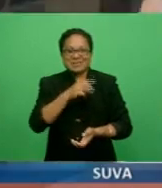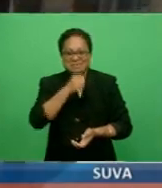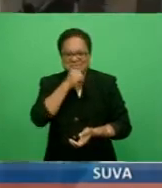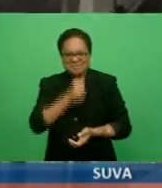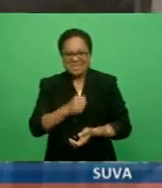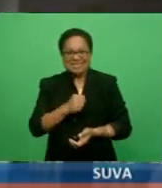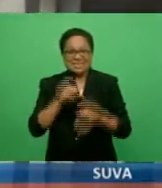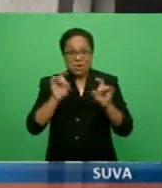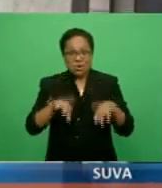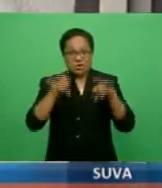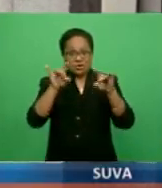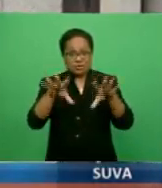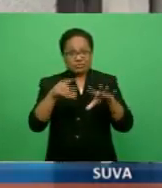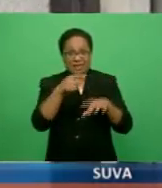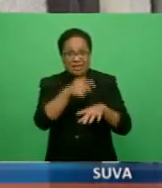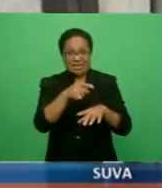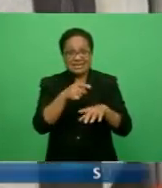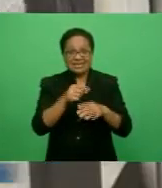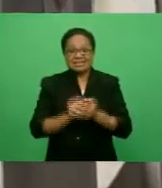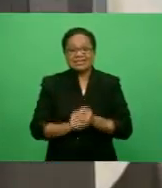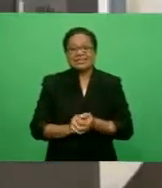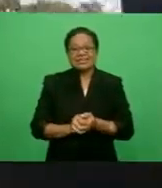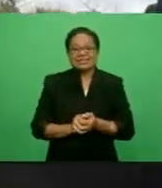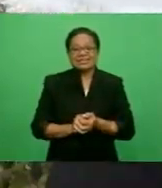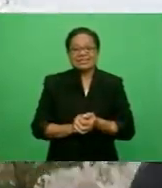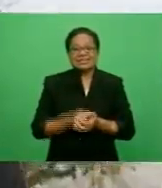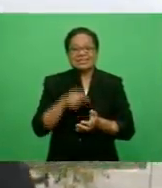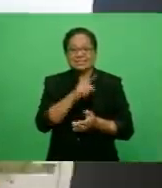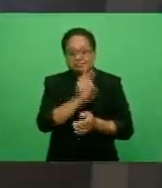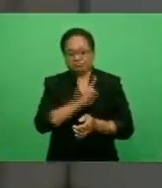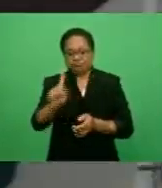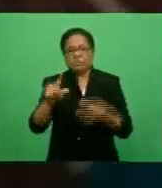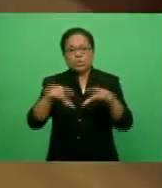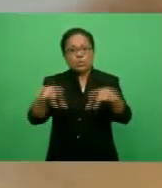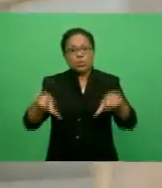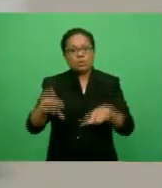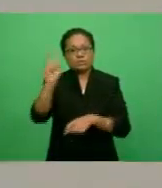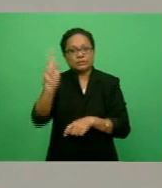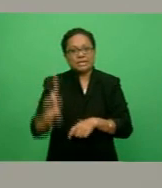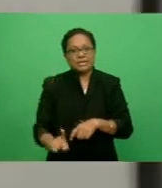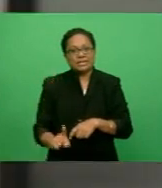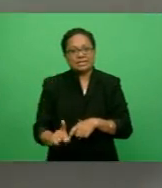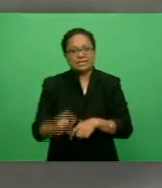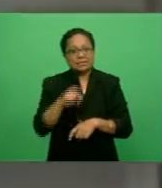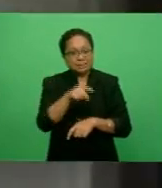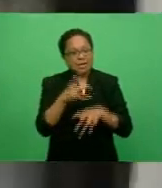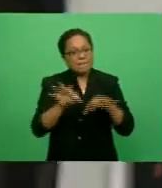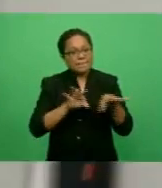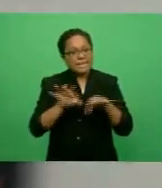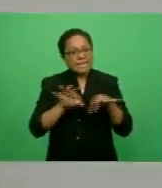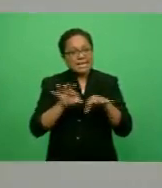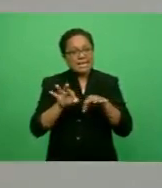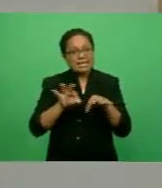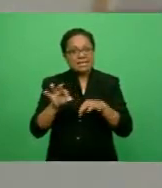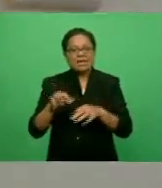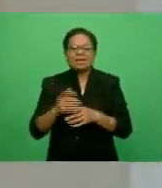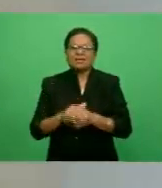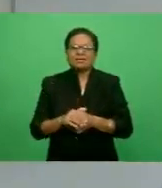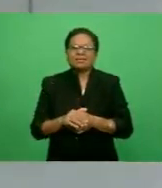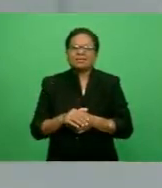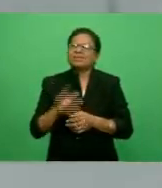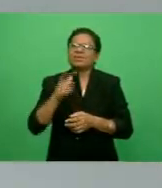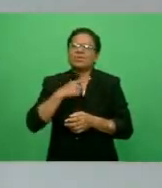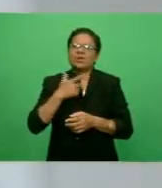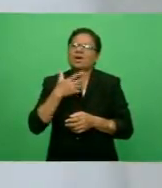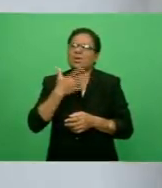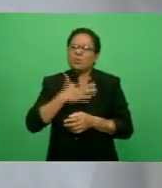tie and navy blue sulu, Nicolich appeared in the appeals court this morning. He initially had planned to appeal against his conviction as well as